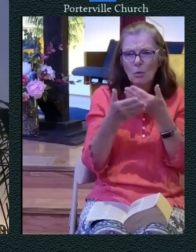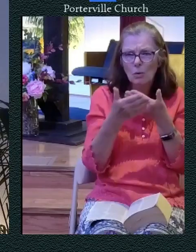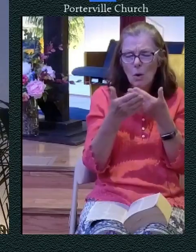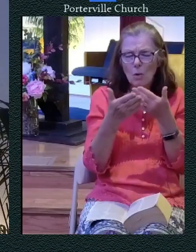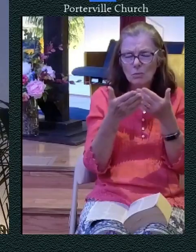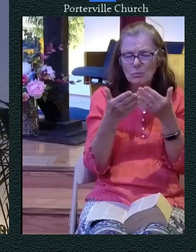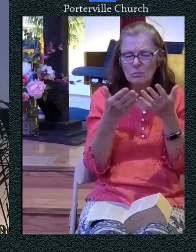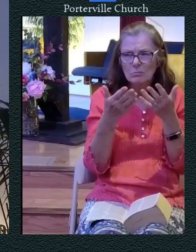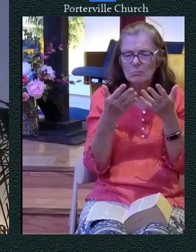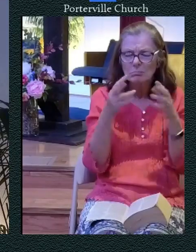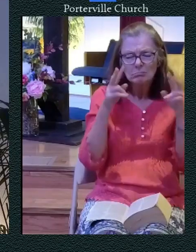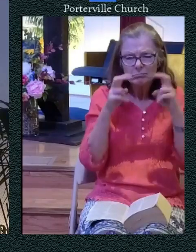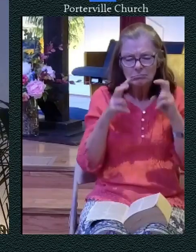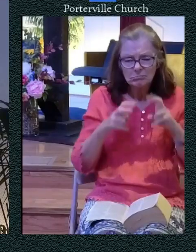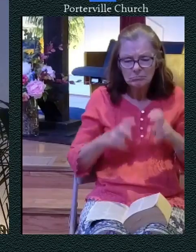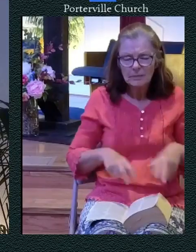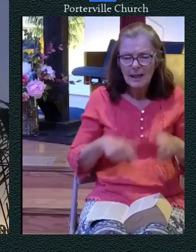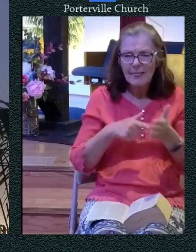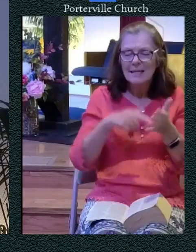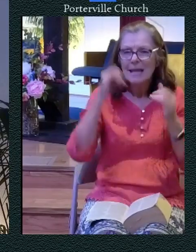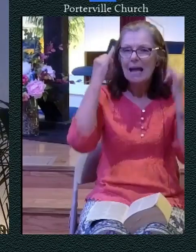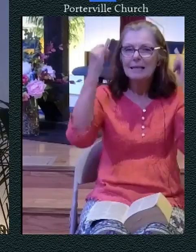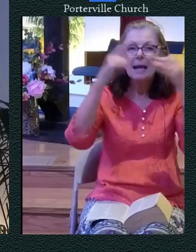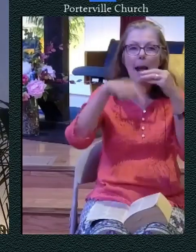of discipline,